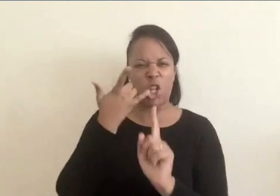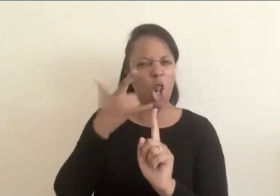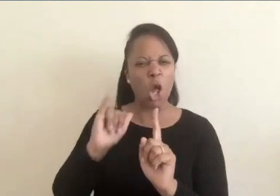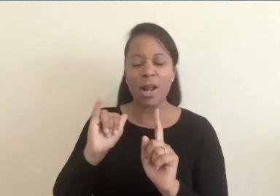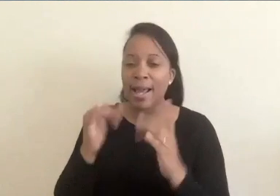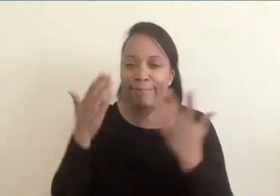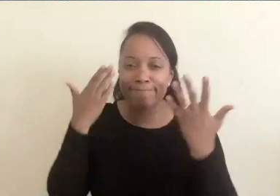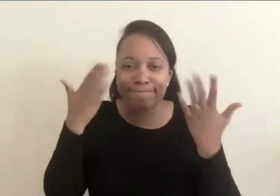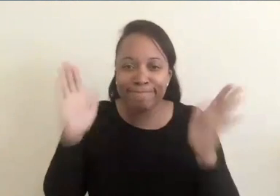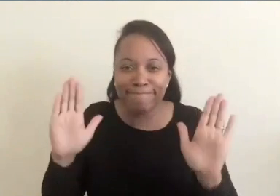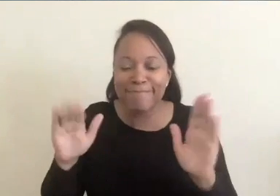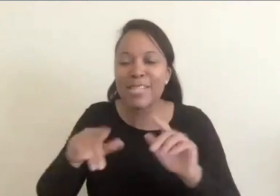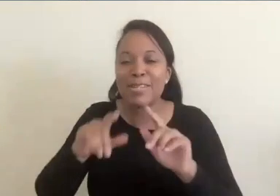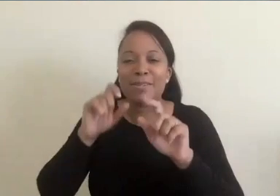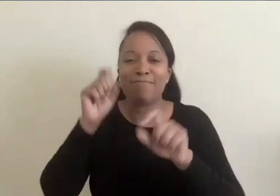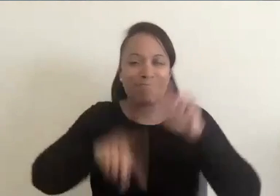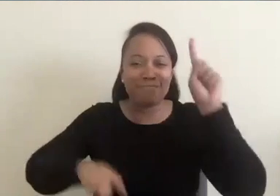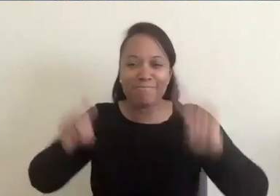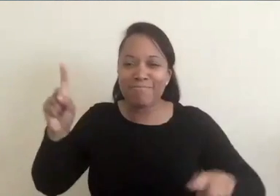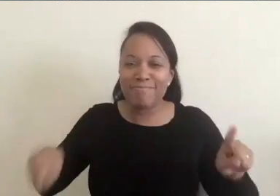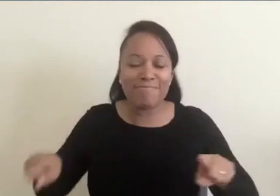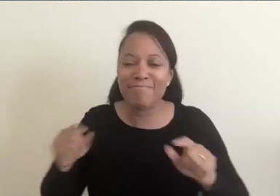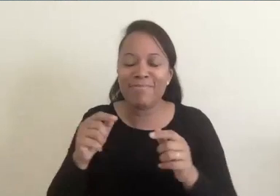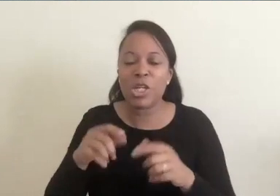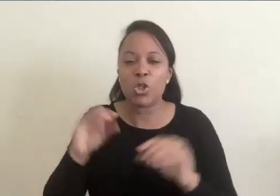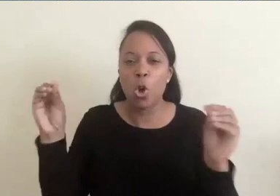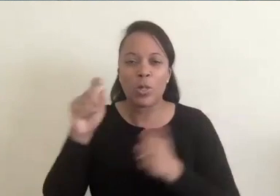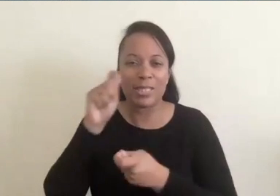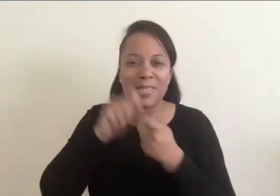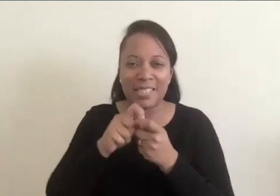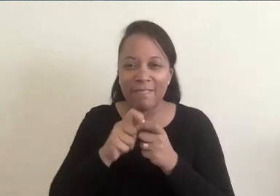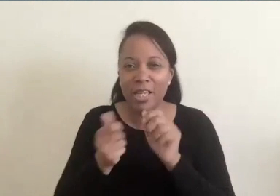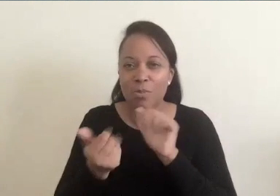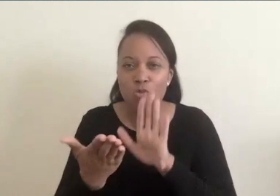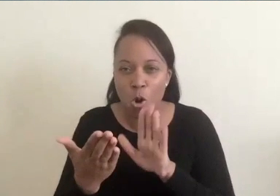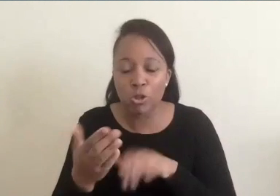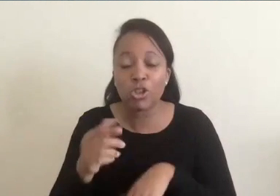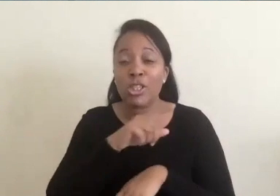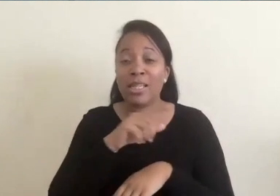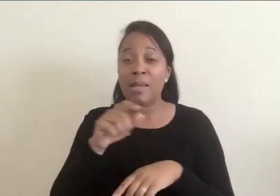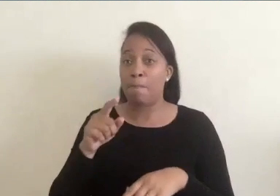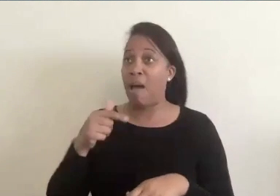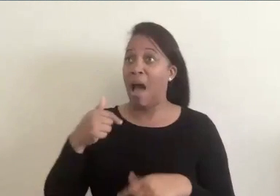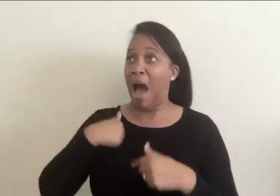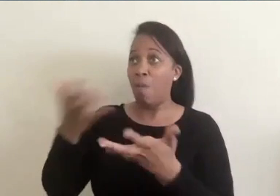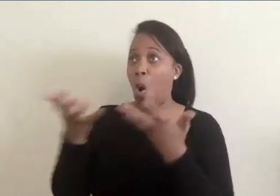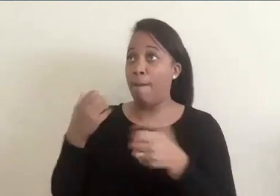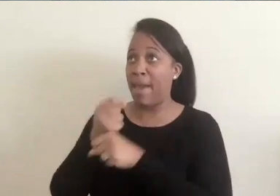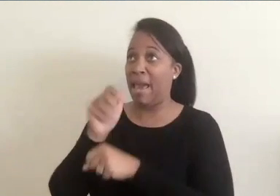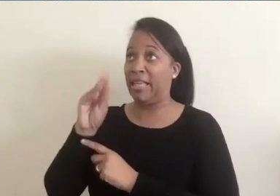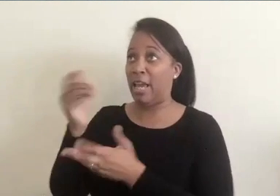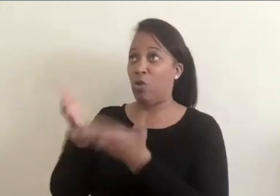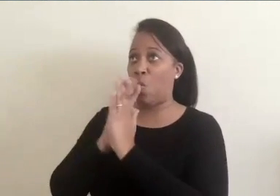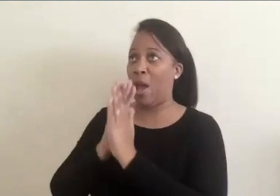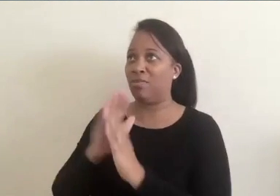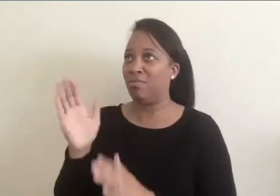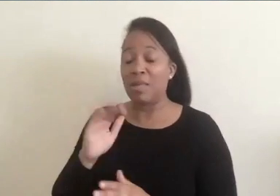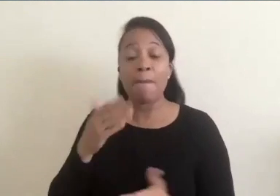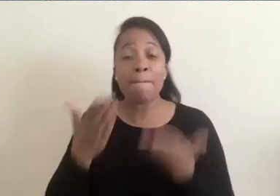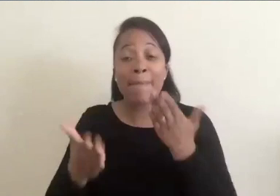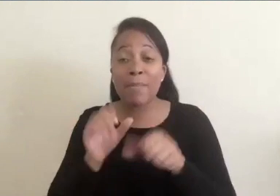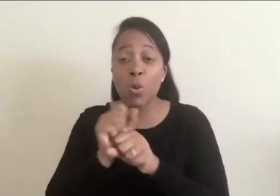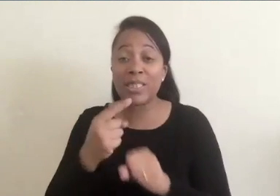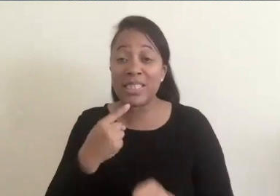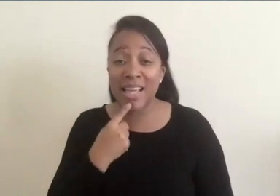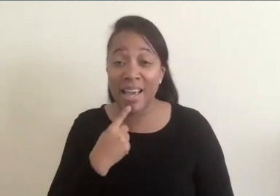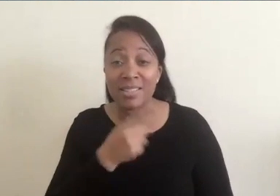employee does not have to say, I hereby make an ADA request. The employee can merely say, I really need this to help me